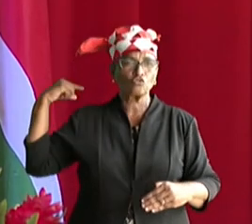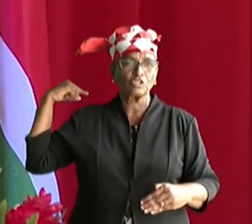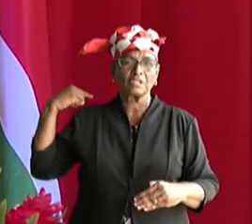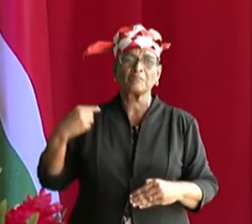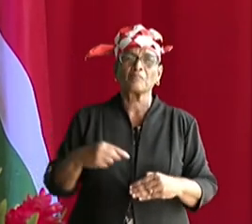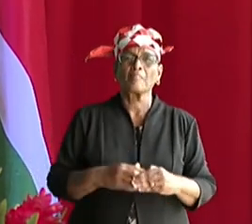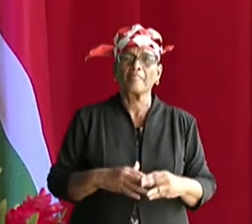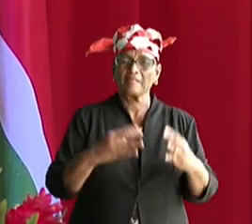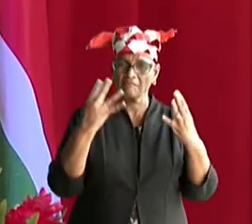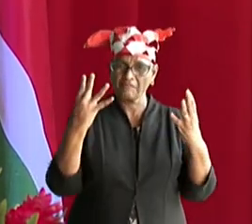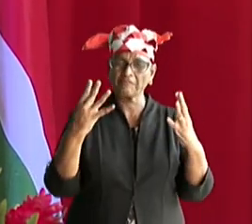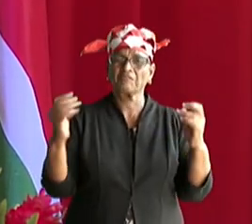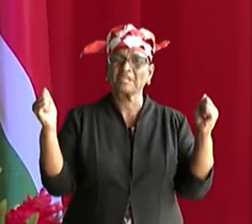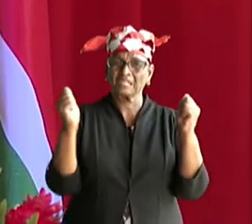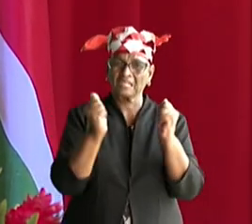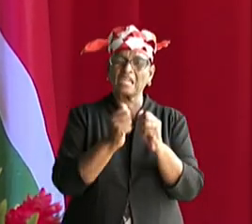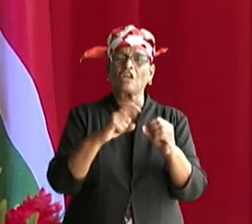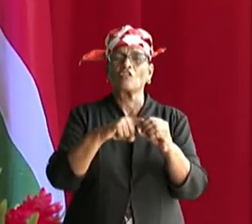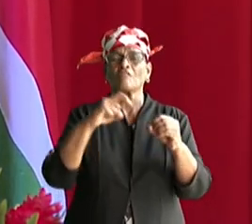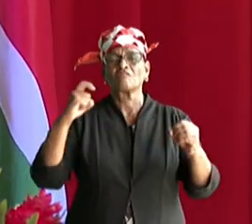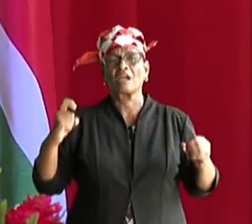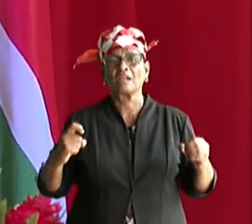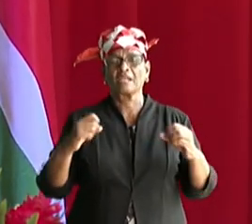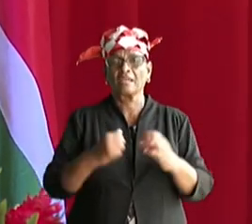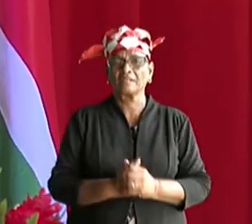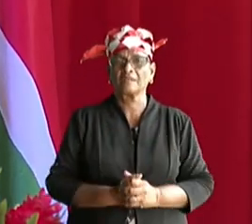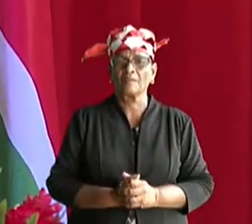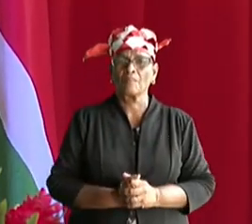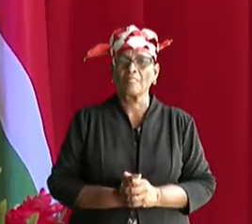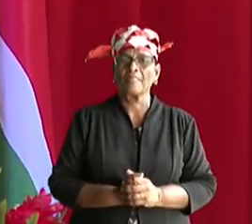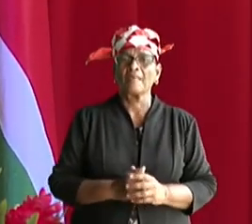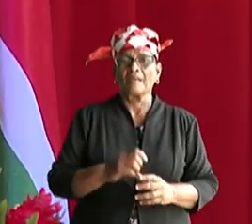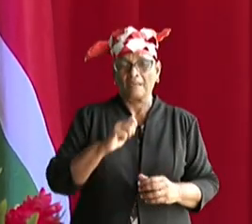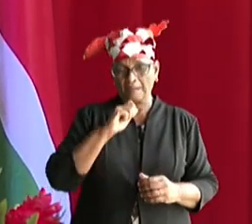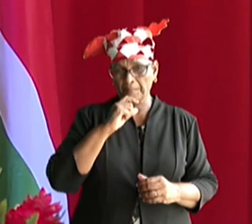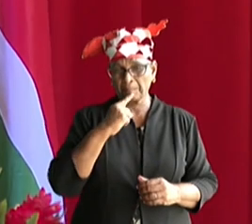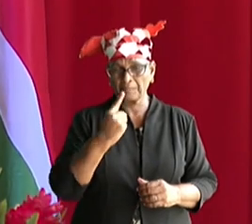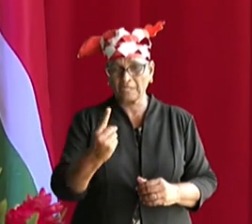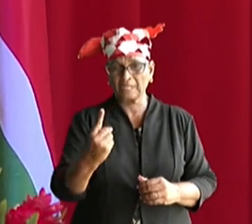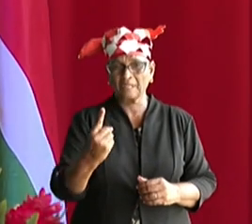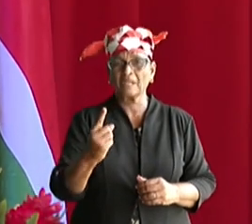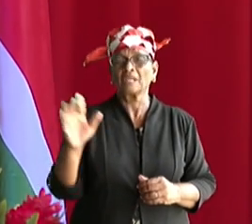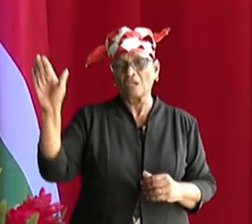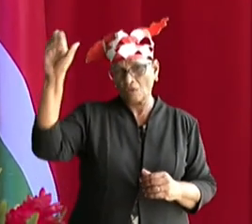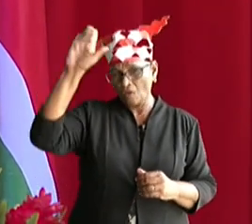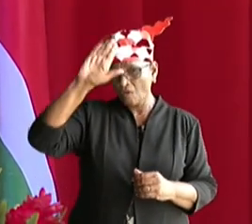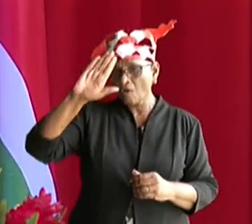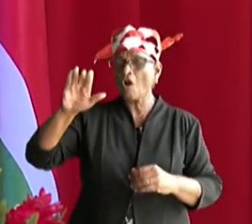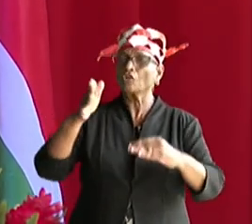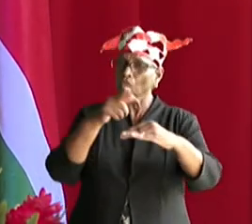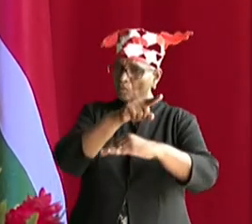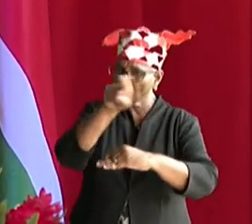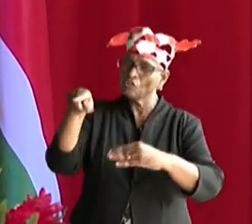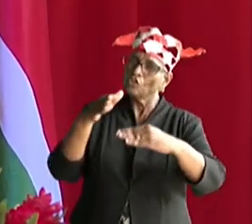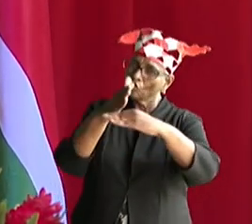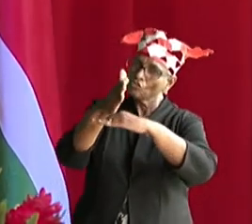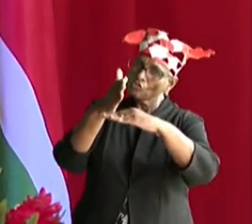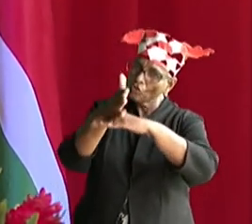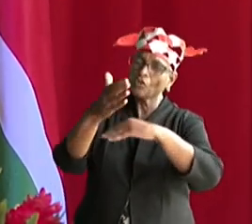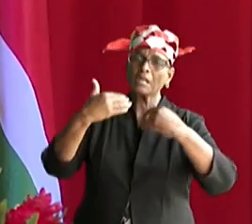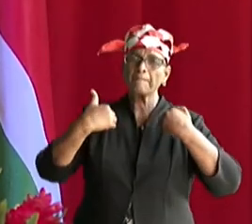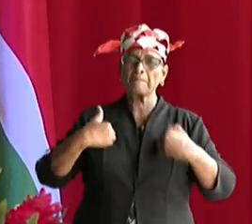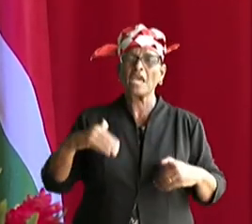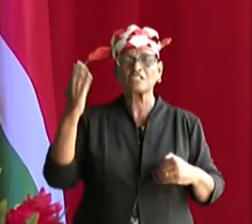45th independence anniversary. I pray that God would continue to bring the people